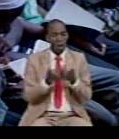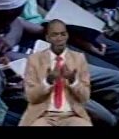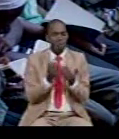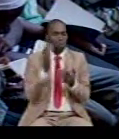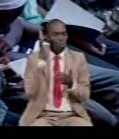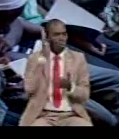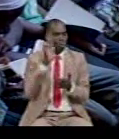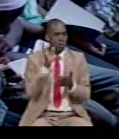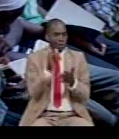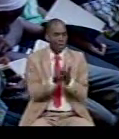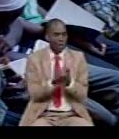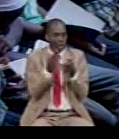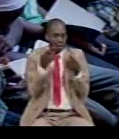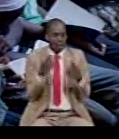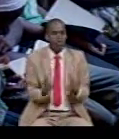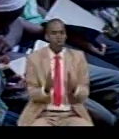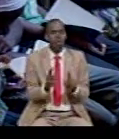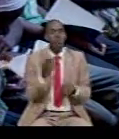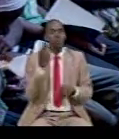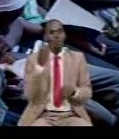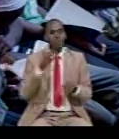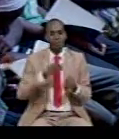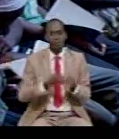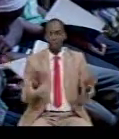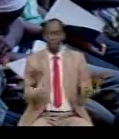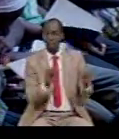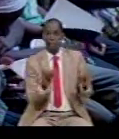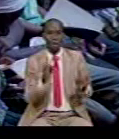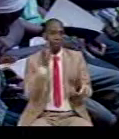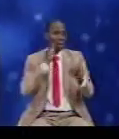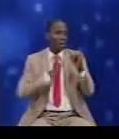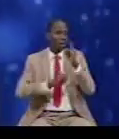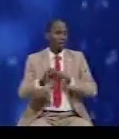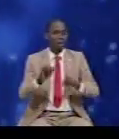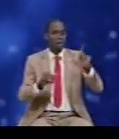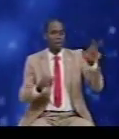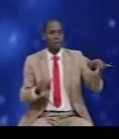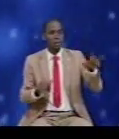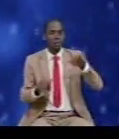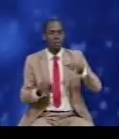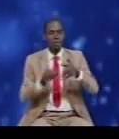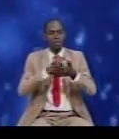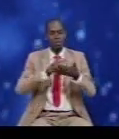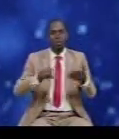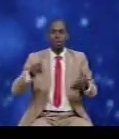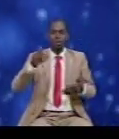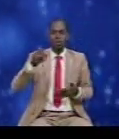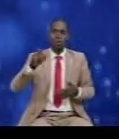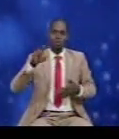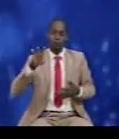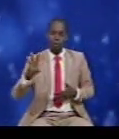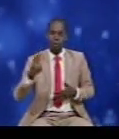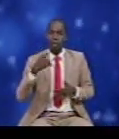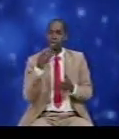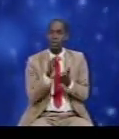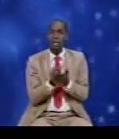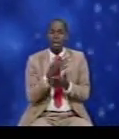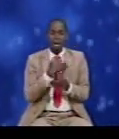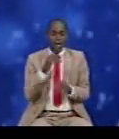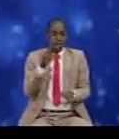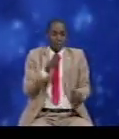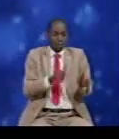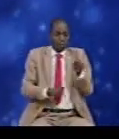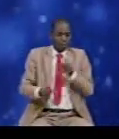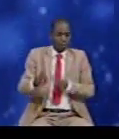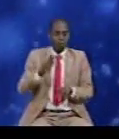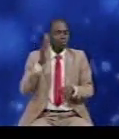come? Look at verse 24 of that same chapter 33. And the inhabitants shall not